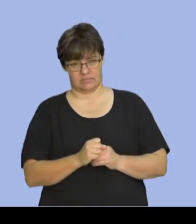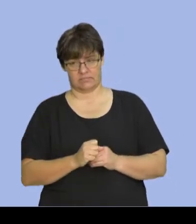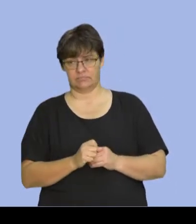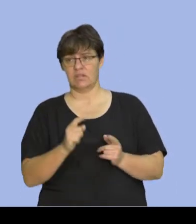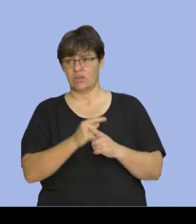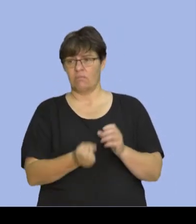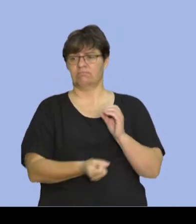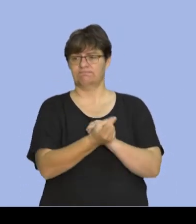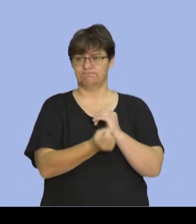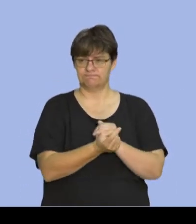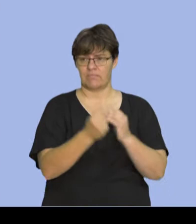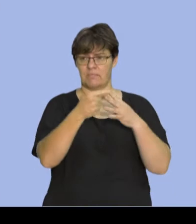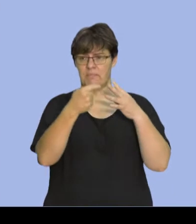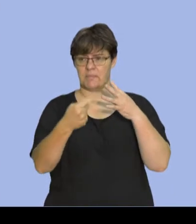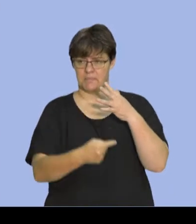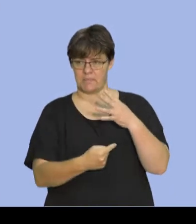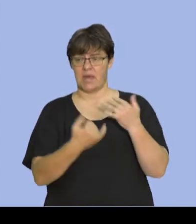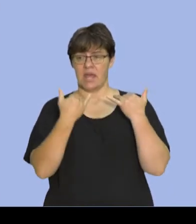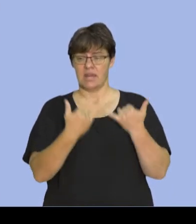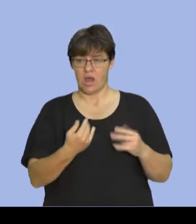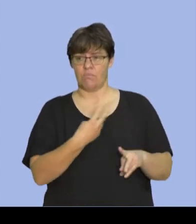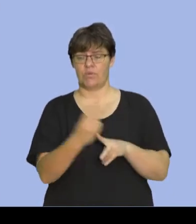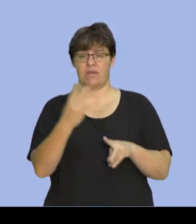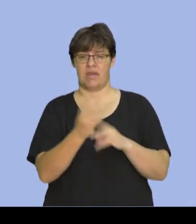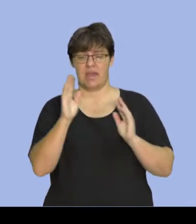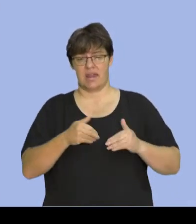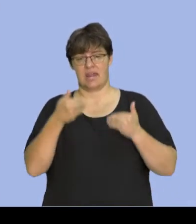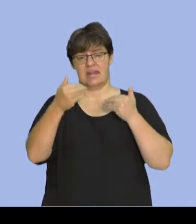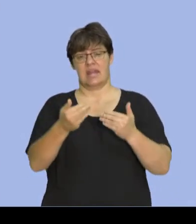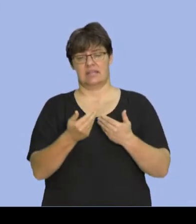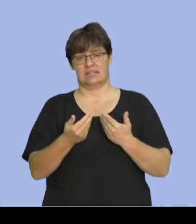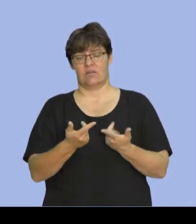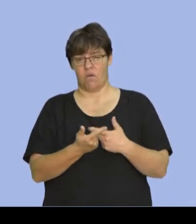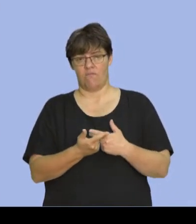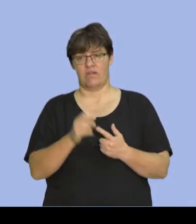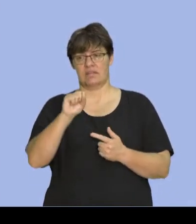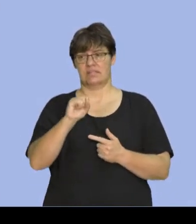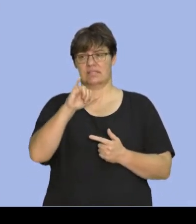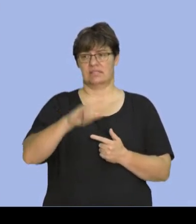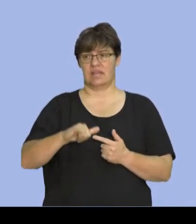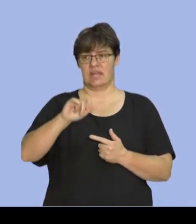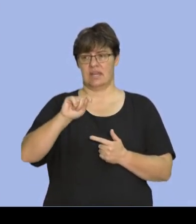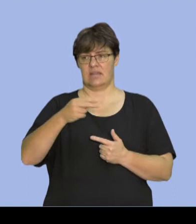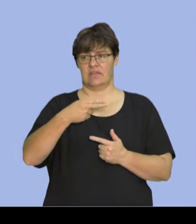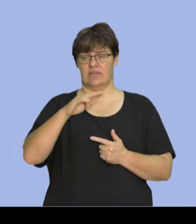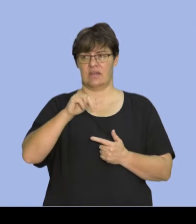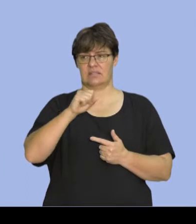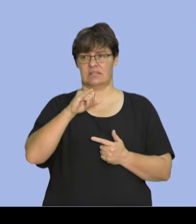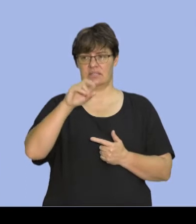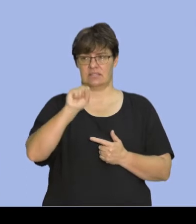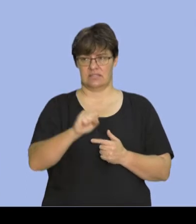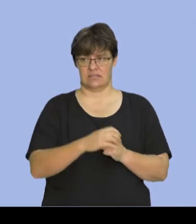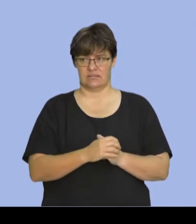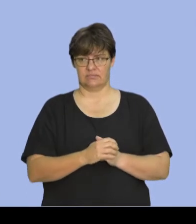well as the ribosomes, and now it is prepared for the next phase of synthesis, as I've indicated in this diagram here.